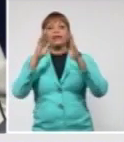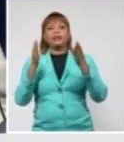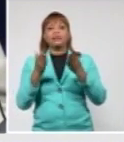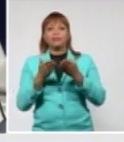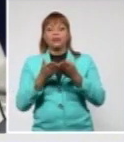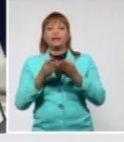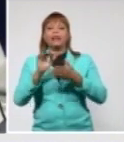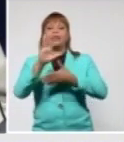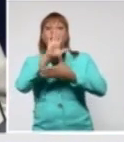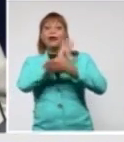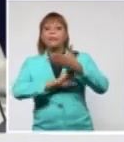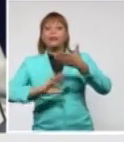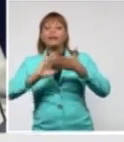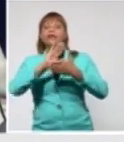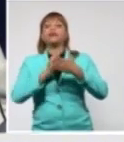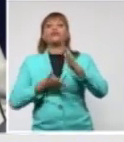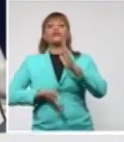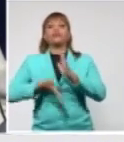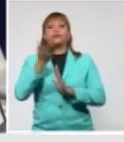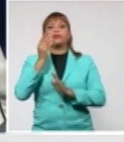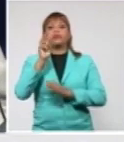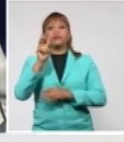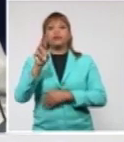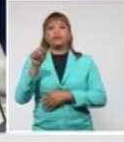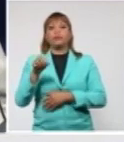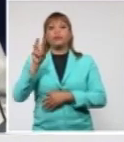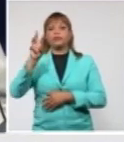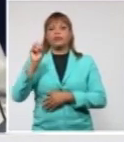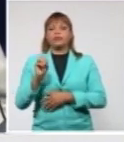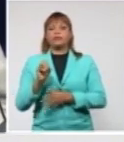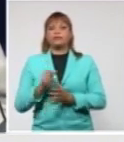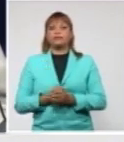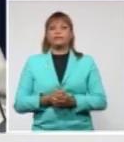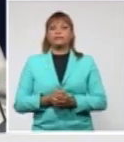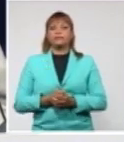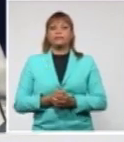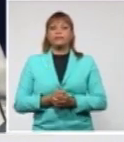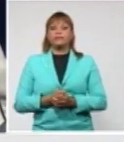always mention, 2 people were evacuated at the start of the pandemic.